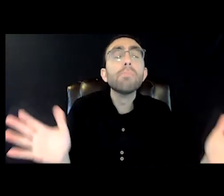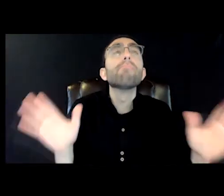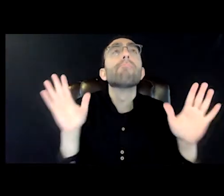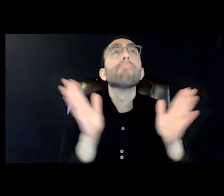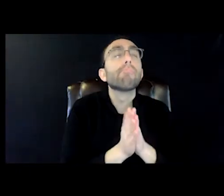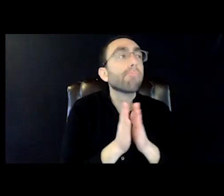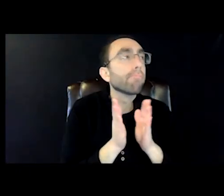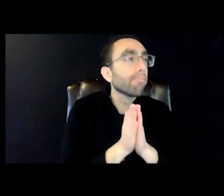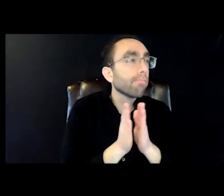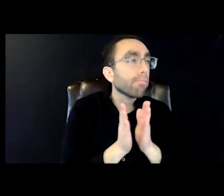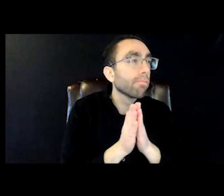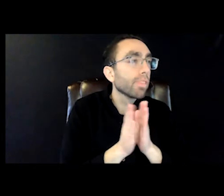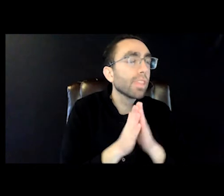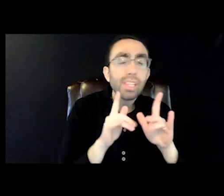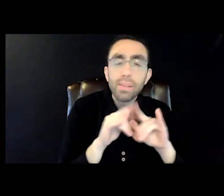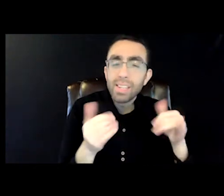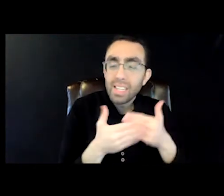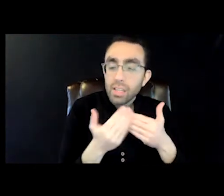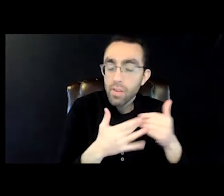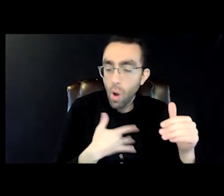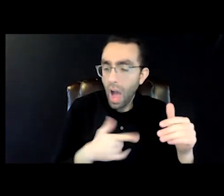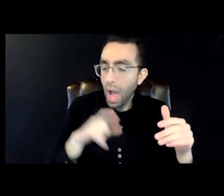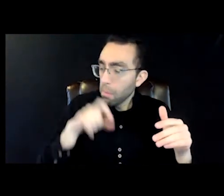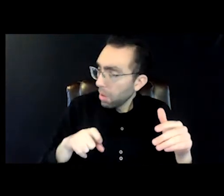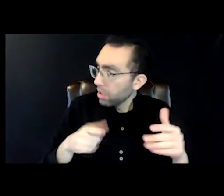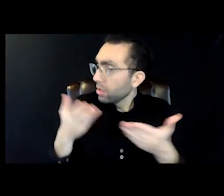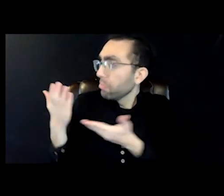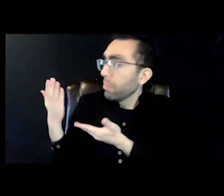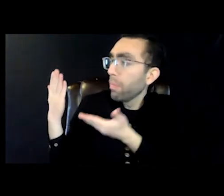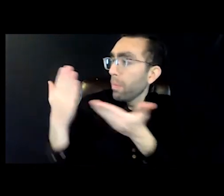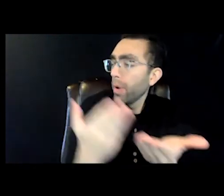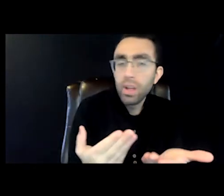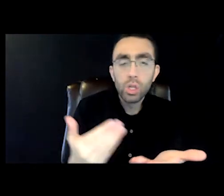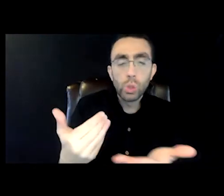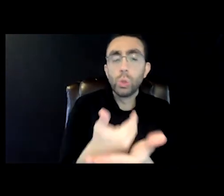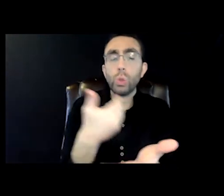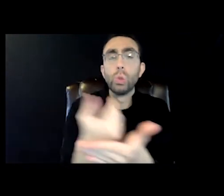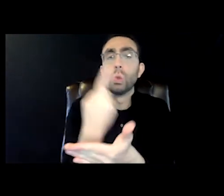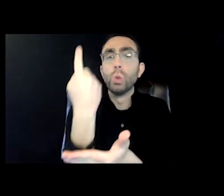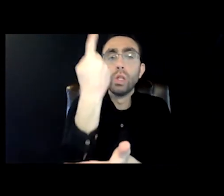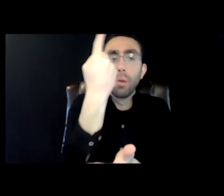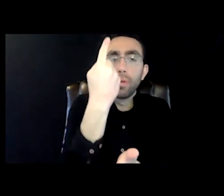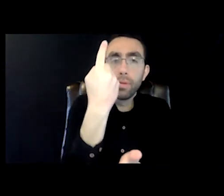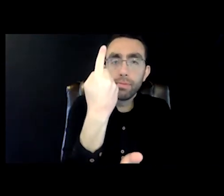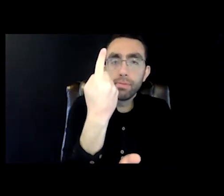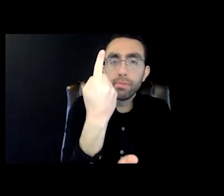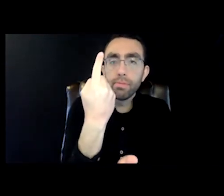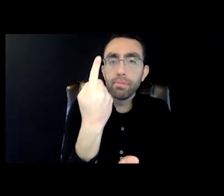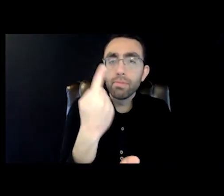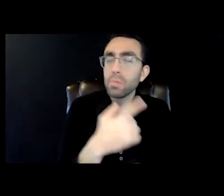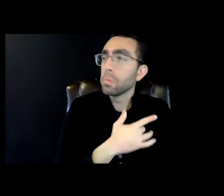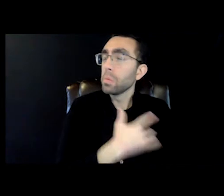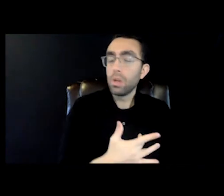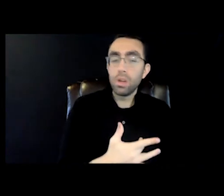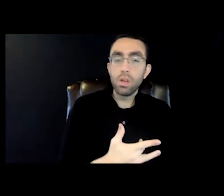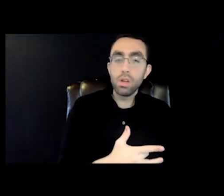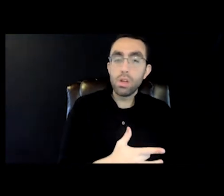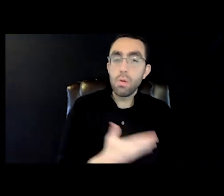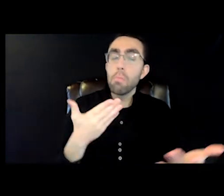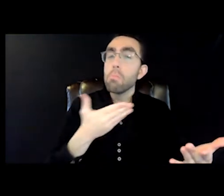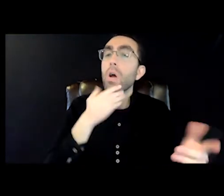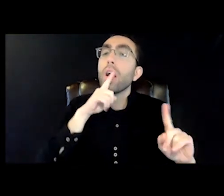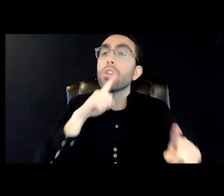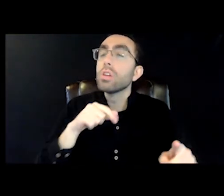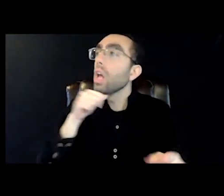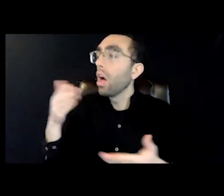we need to add something new. And I think often the answer is to actually just listen and